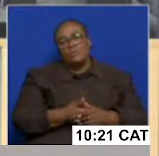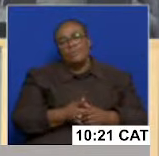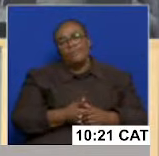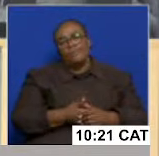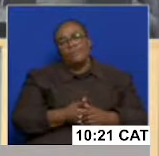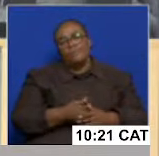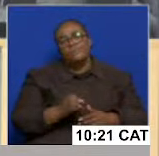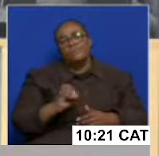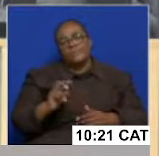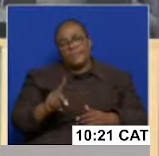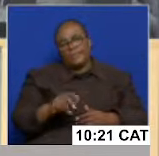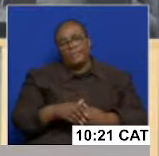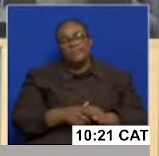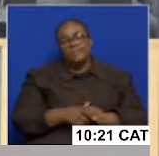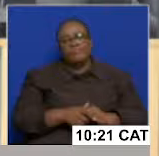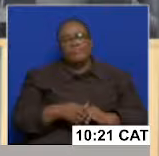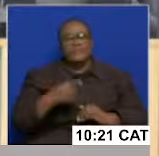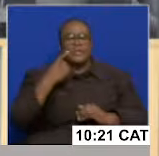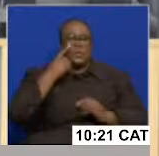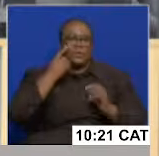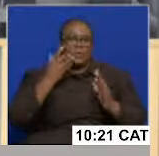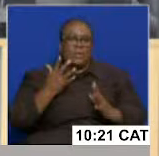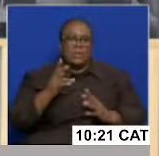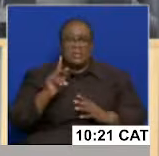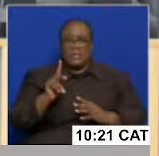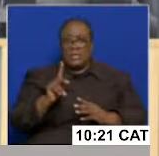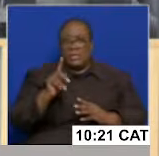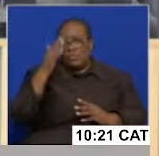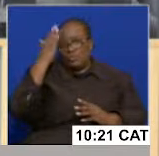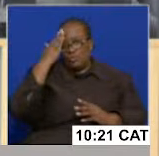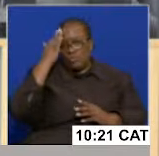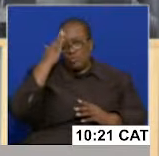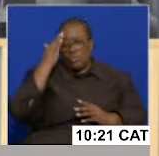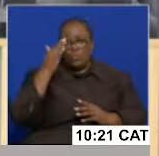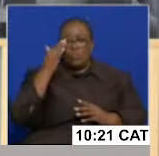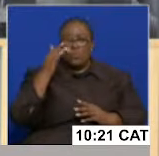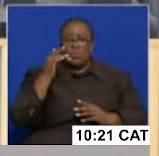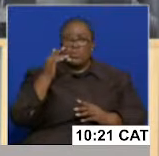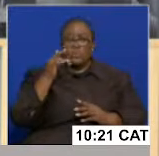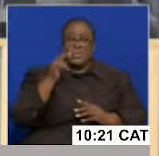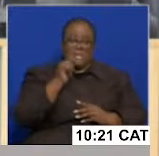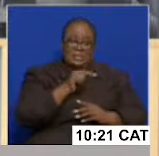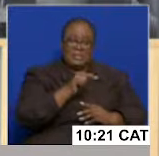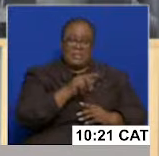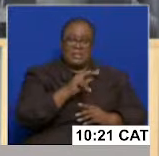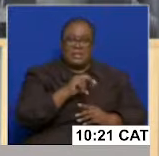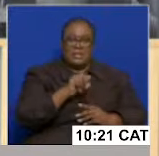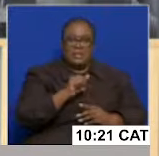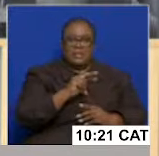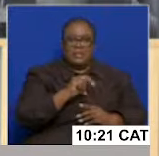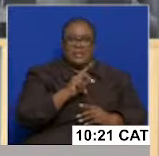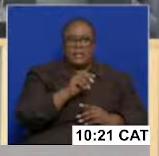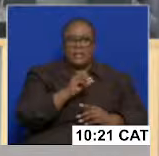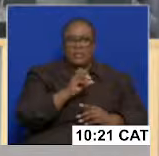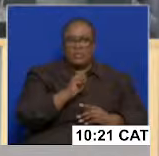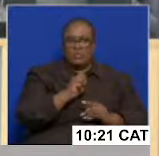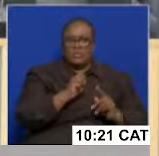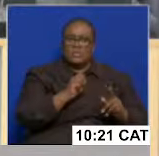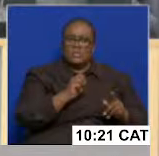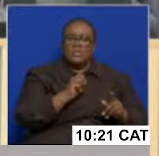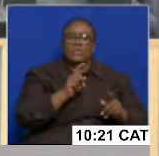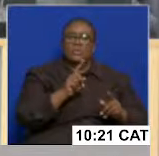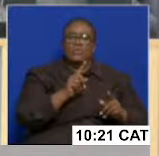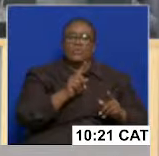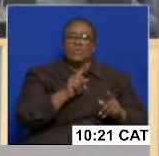Witness K, is it correct that basically at Nando's the five of you met in order to plan the events of that morning? Is that